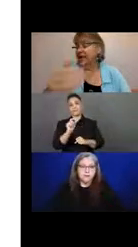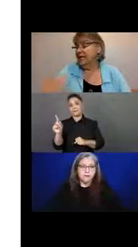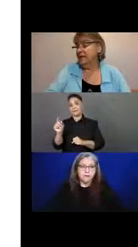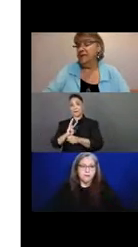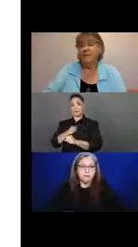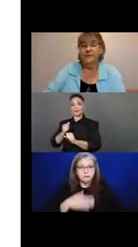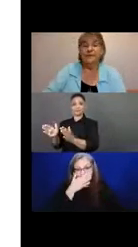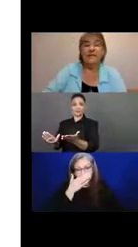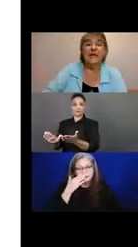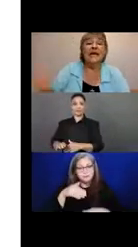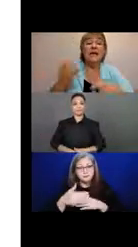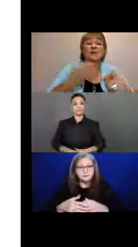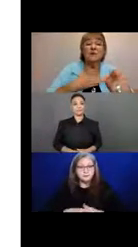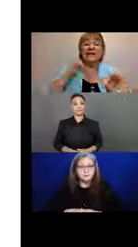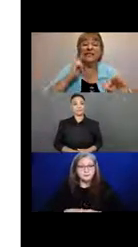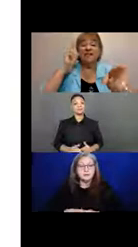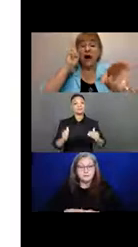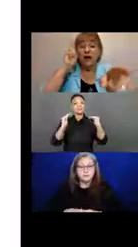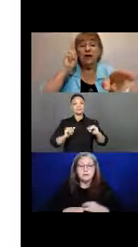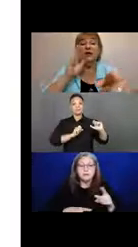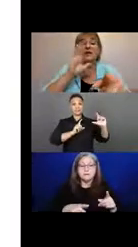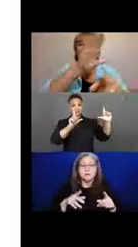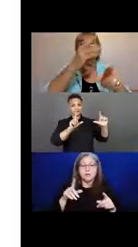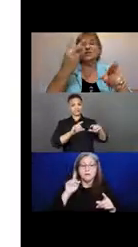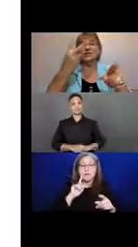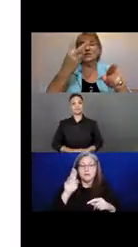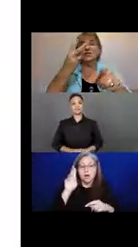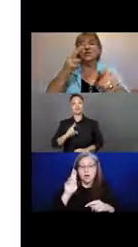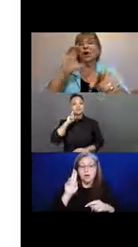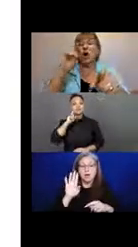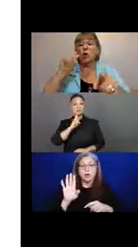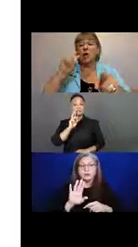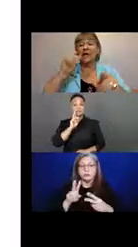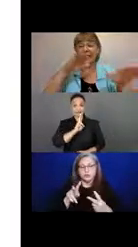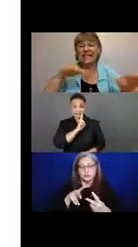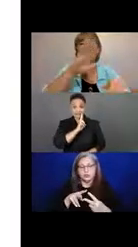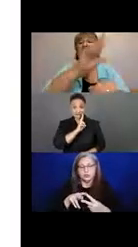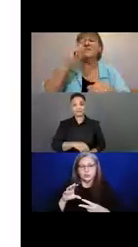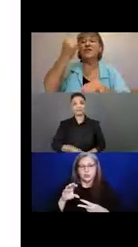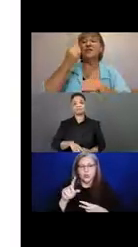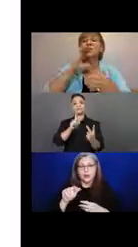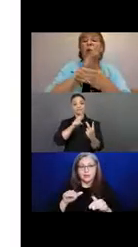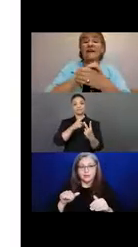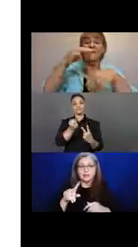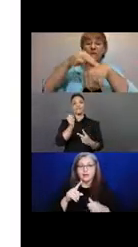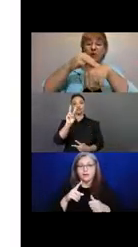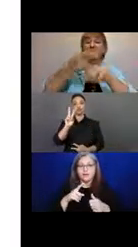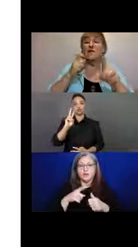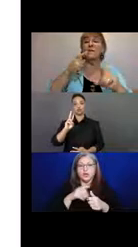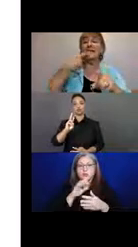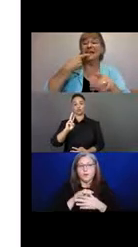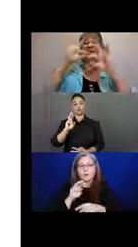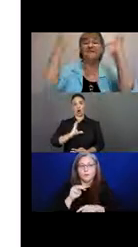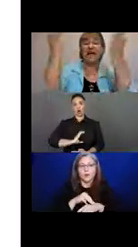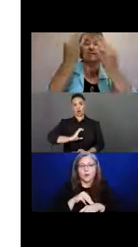Next slide. So my deaf uncle, his two Coda kids, his first wife, Marie,